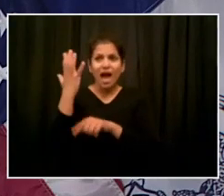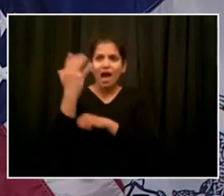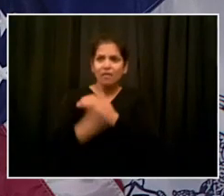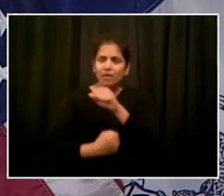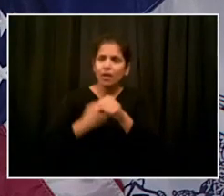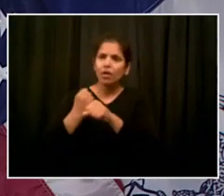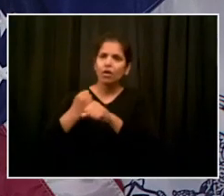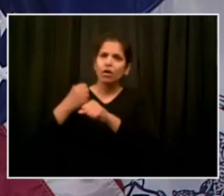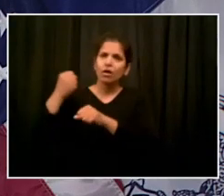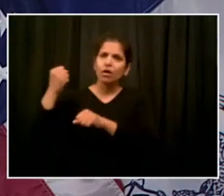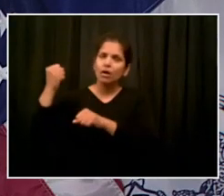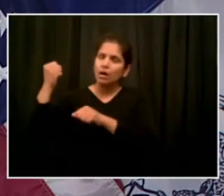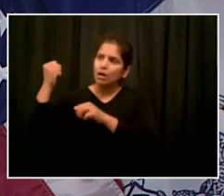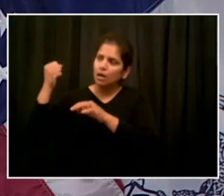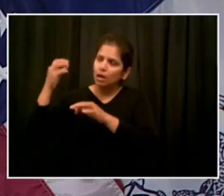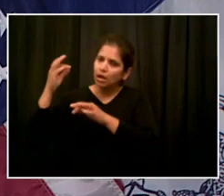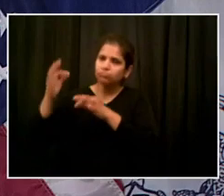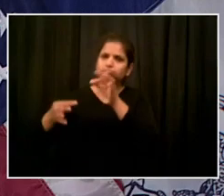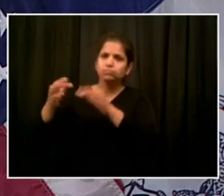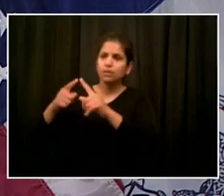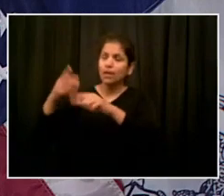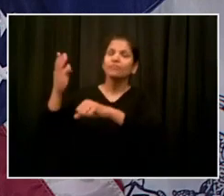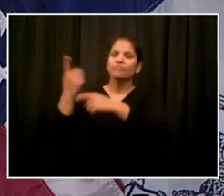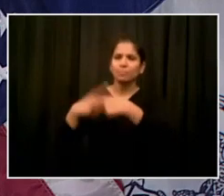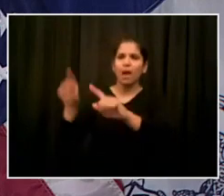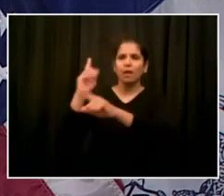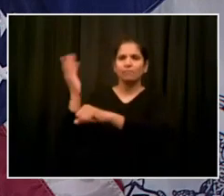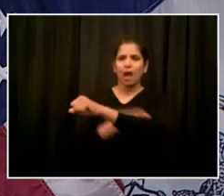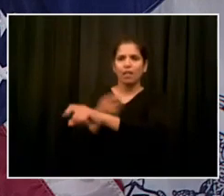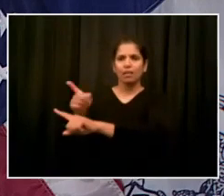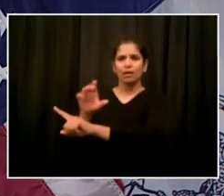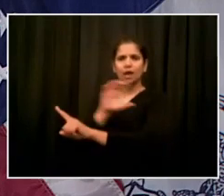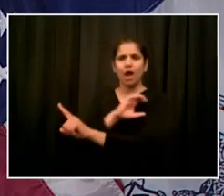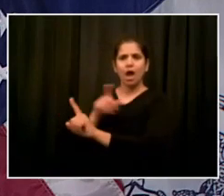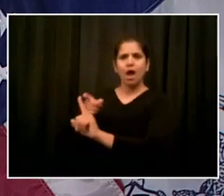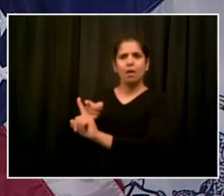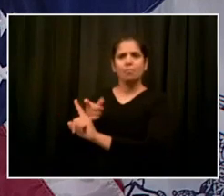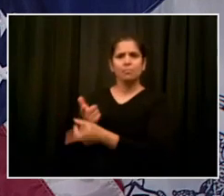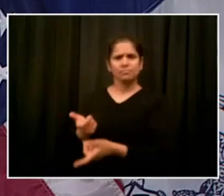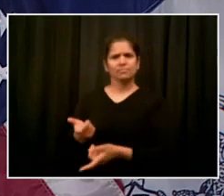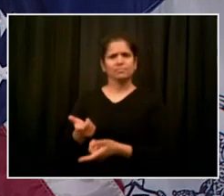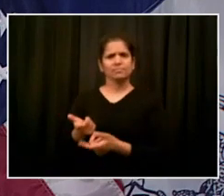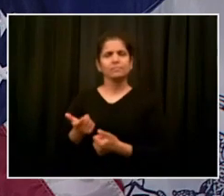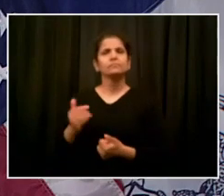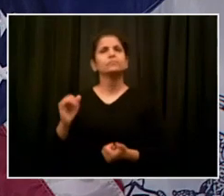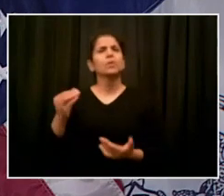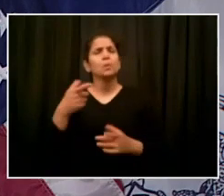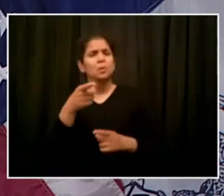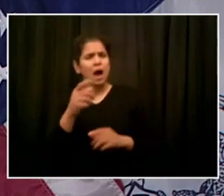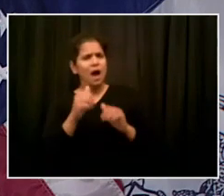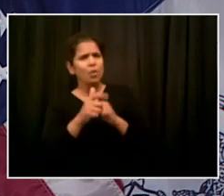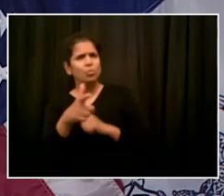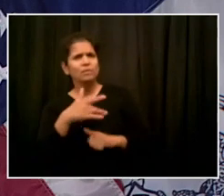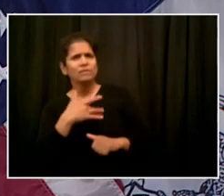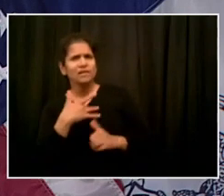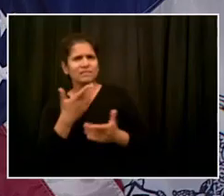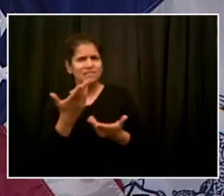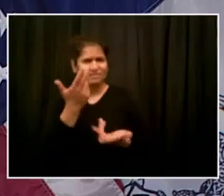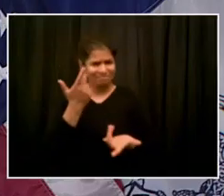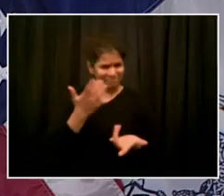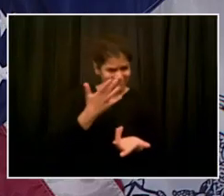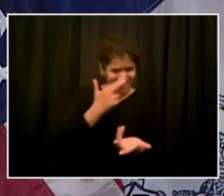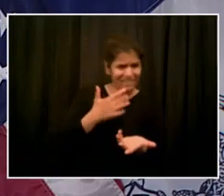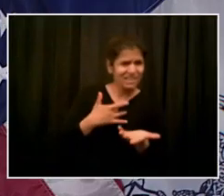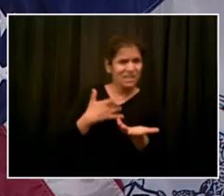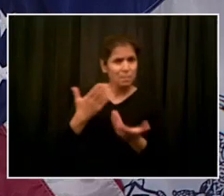to see if you thought there was any irony in calling for those officers in Minnesota to be charged where a situation in New York